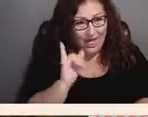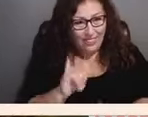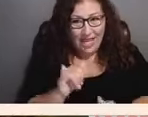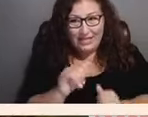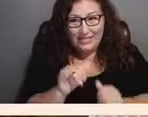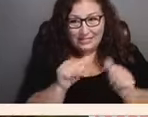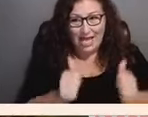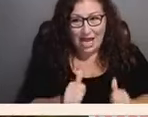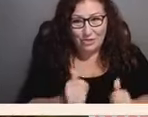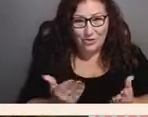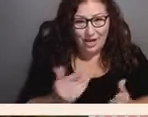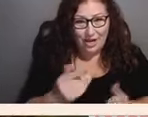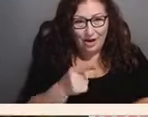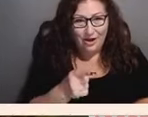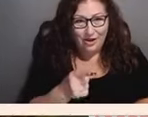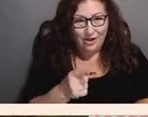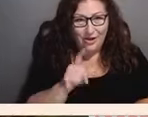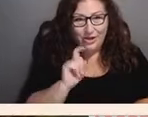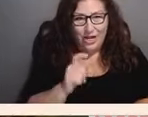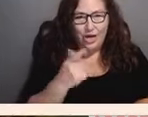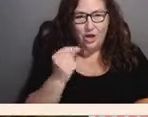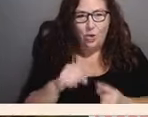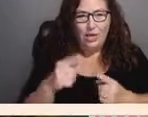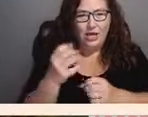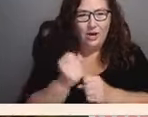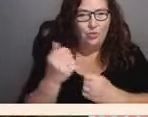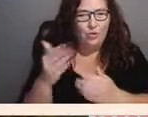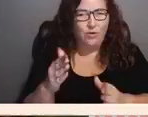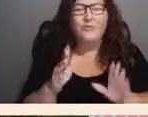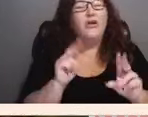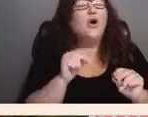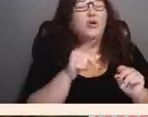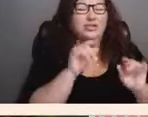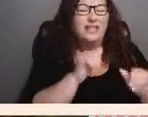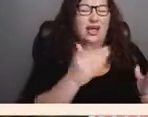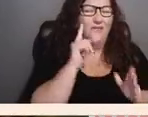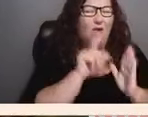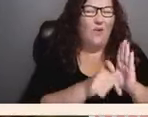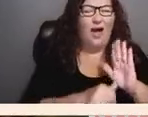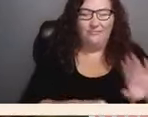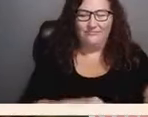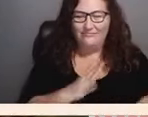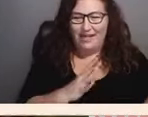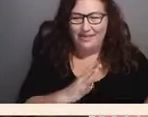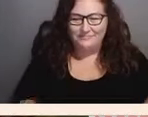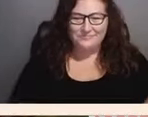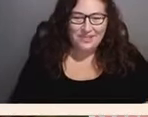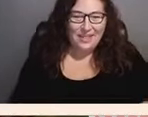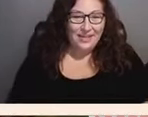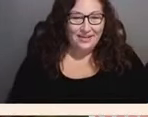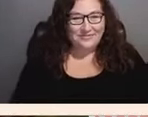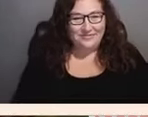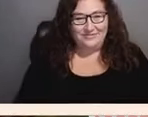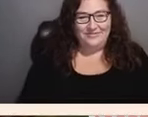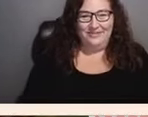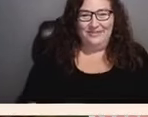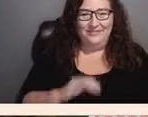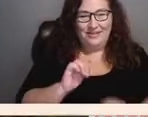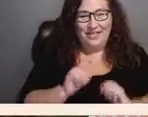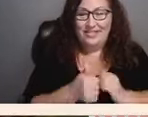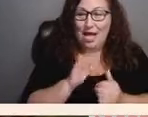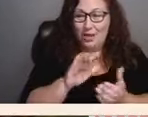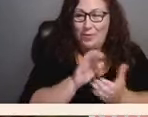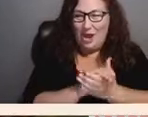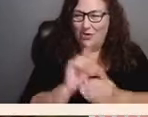to go and get a room. No, you can stay here for a while. But anyway, that's how our marriage, when you first get married, is oh,